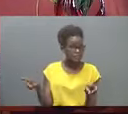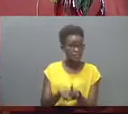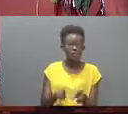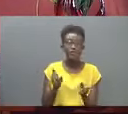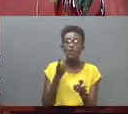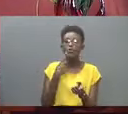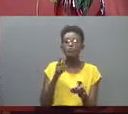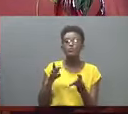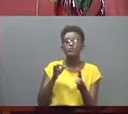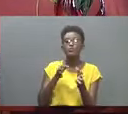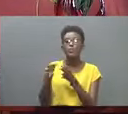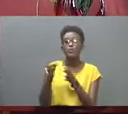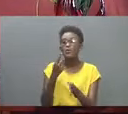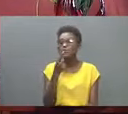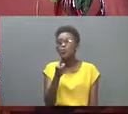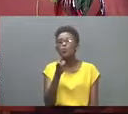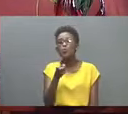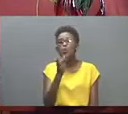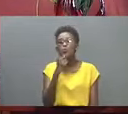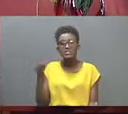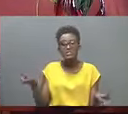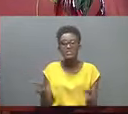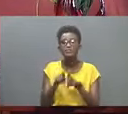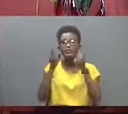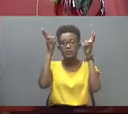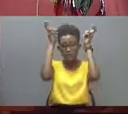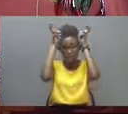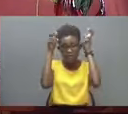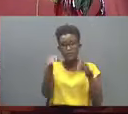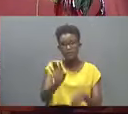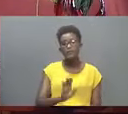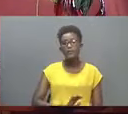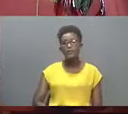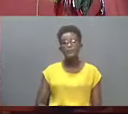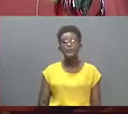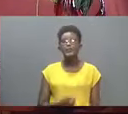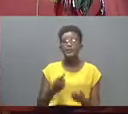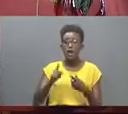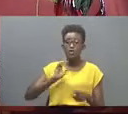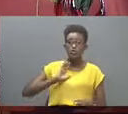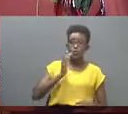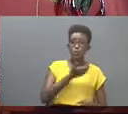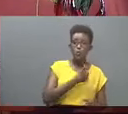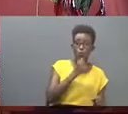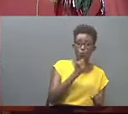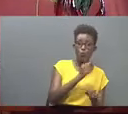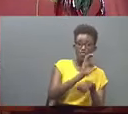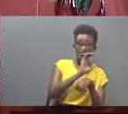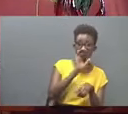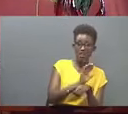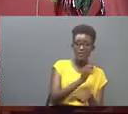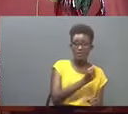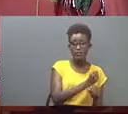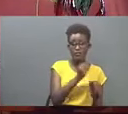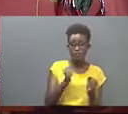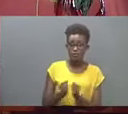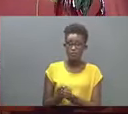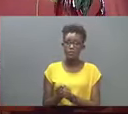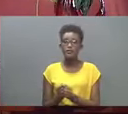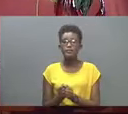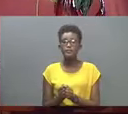we are going to work. We as a church. Kandi tuzakorera hamwe nk'itorero. We as a church. Kwebwe